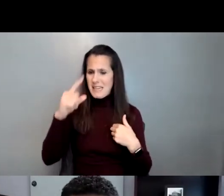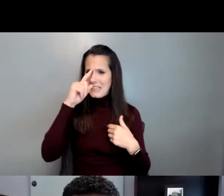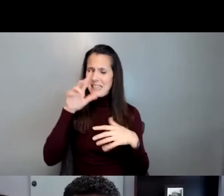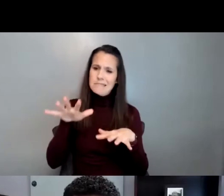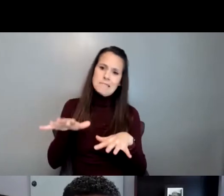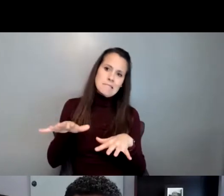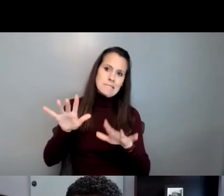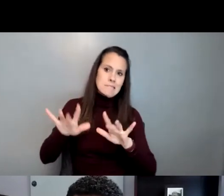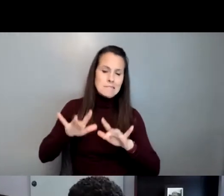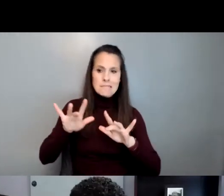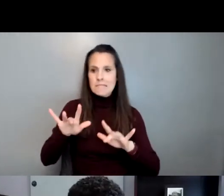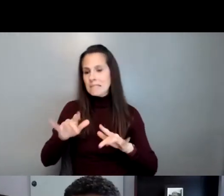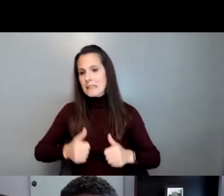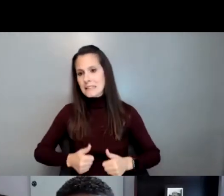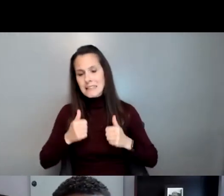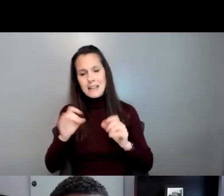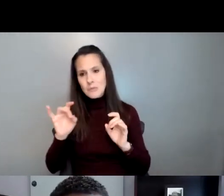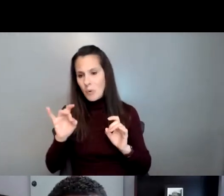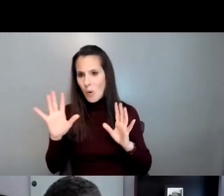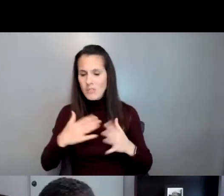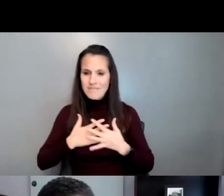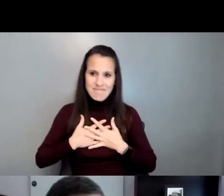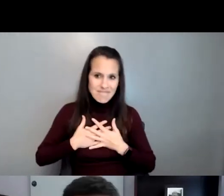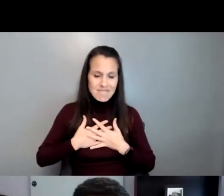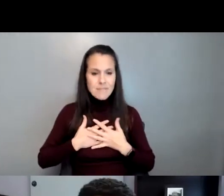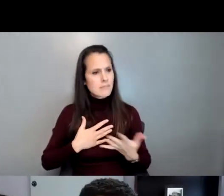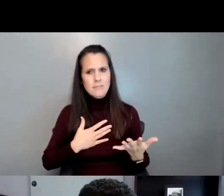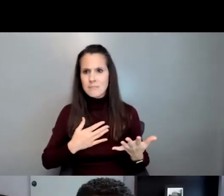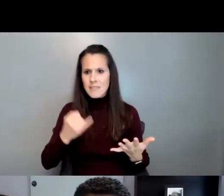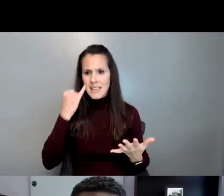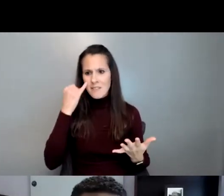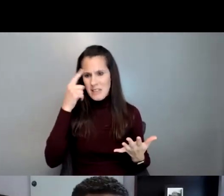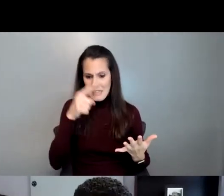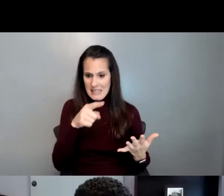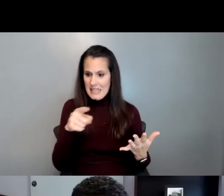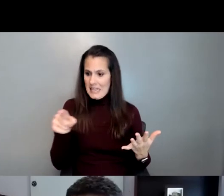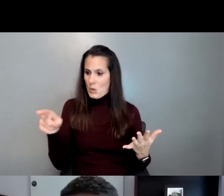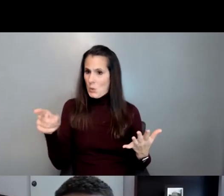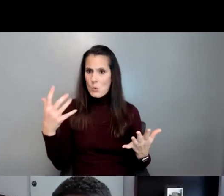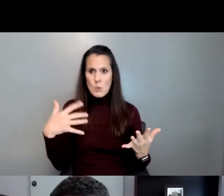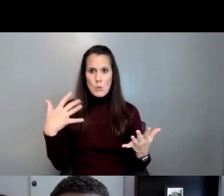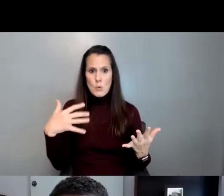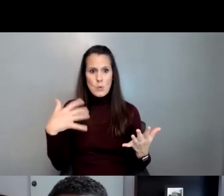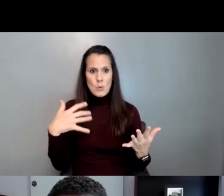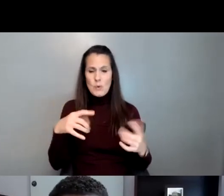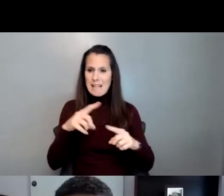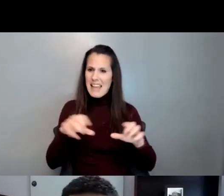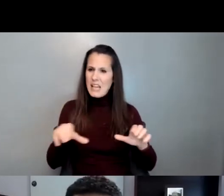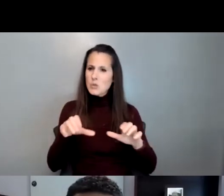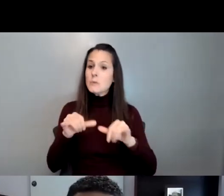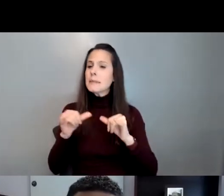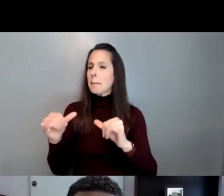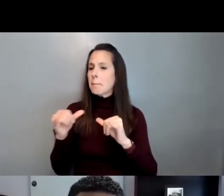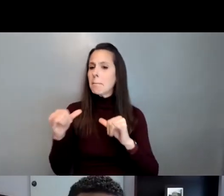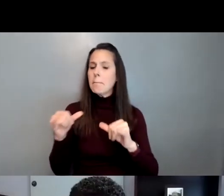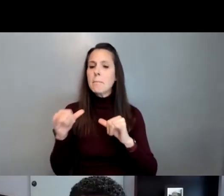it means that their life must be terrible. If we look at it and we think they cannot do much, they have this inability to do